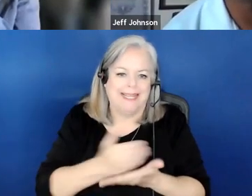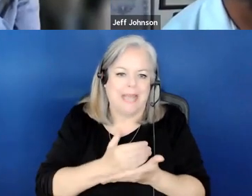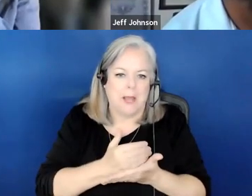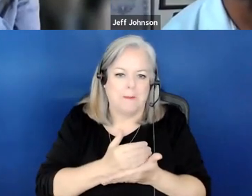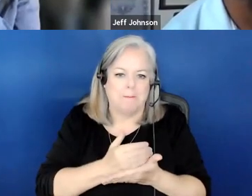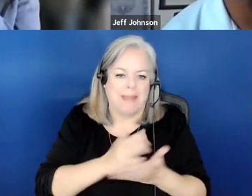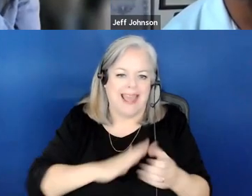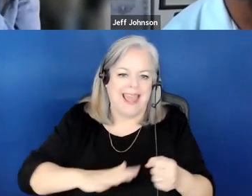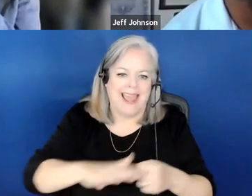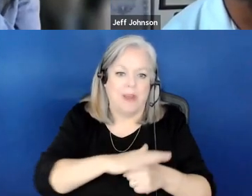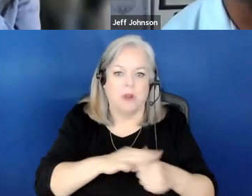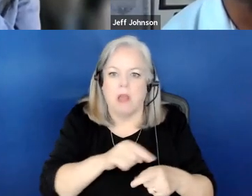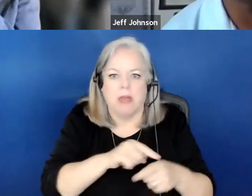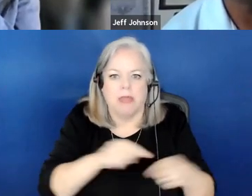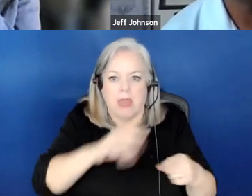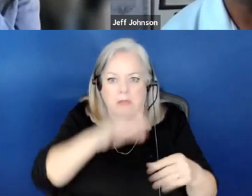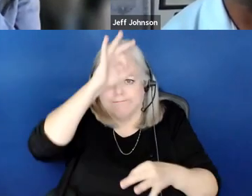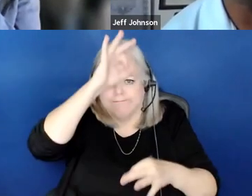know that those